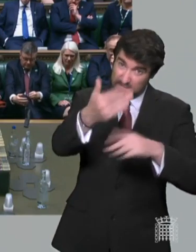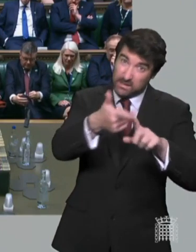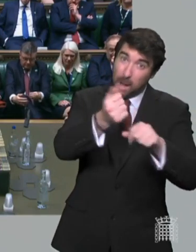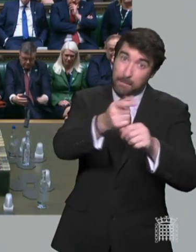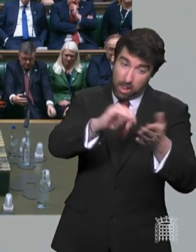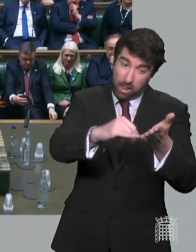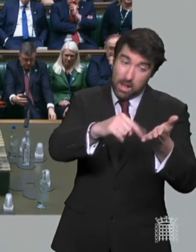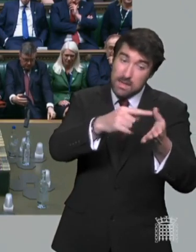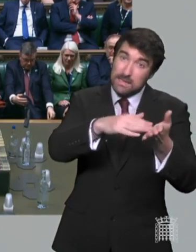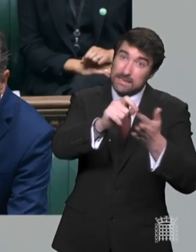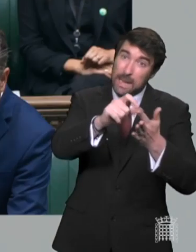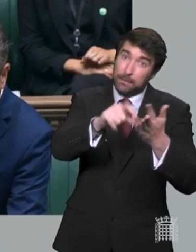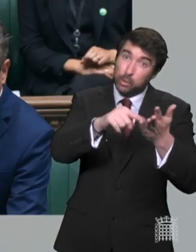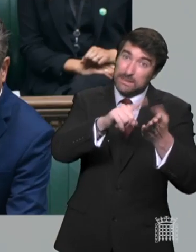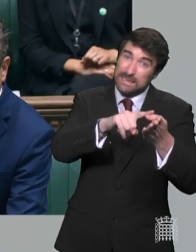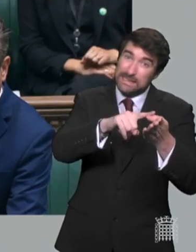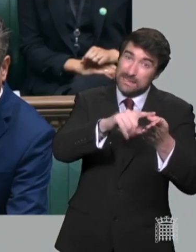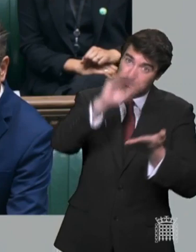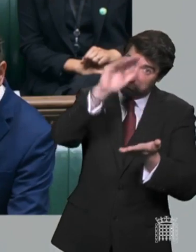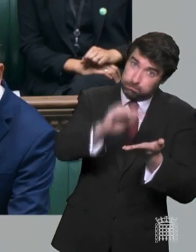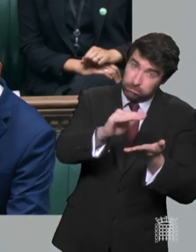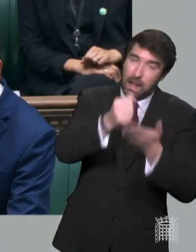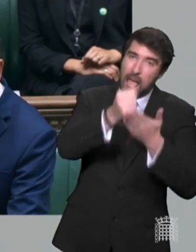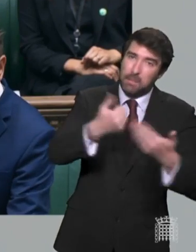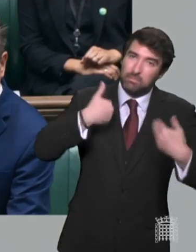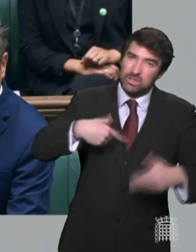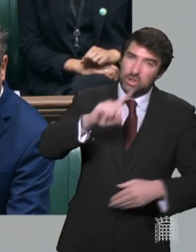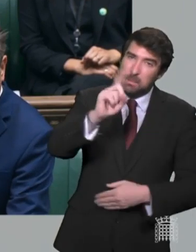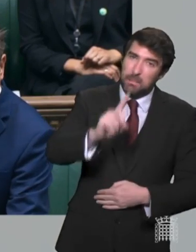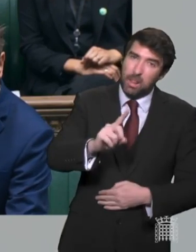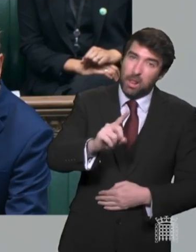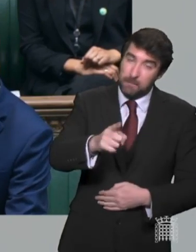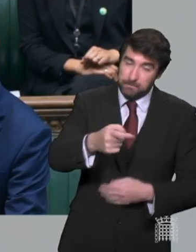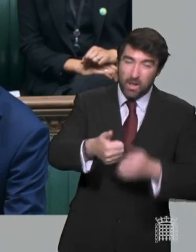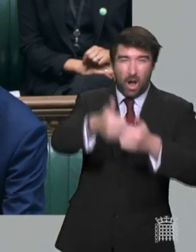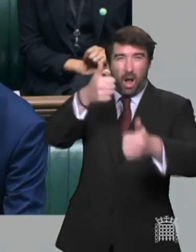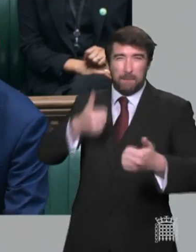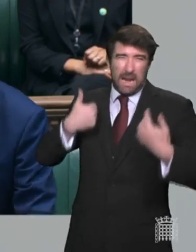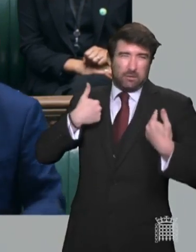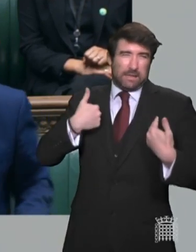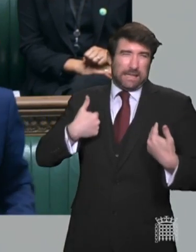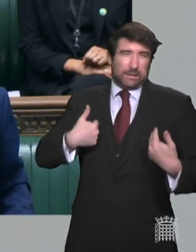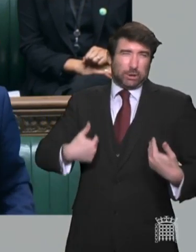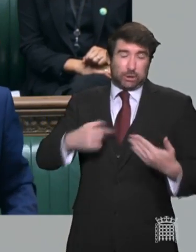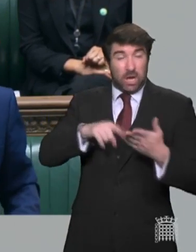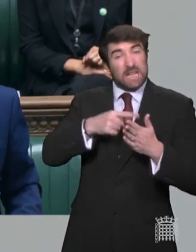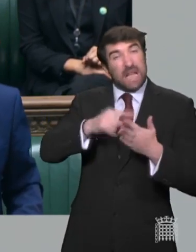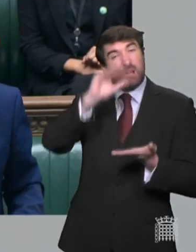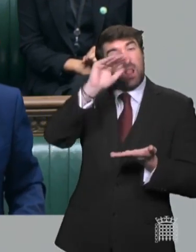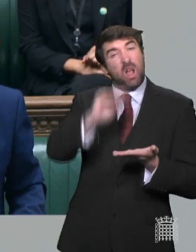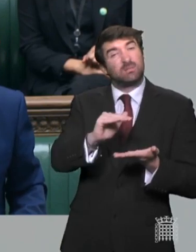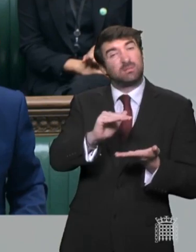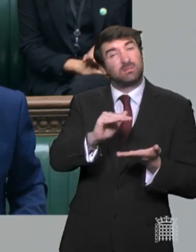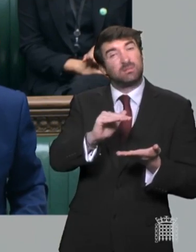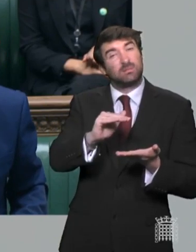homeowners, super tax deductions for the biggest companies, and now they're telling millions of working people that